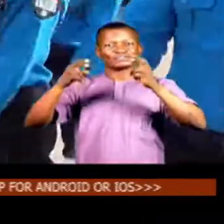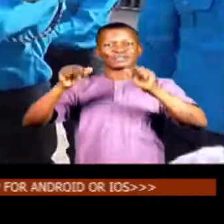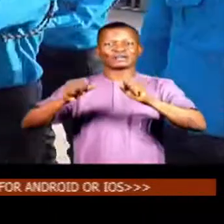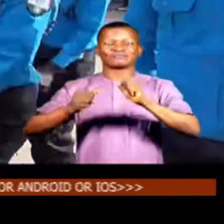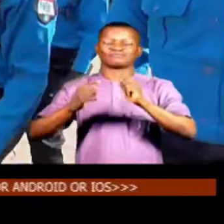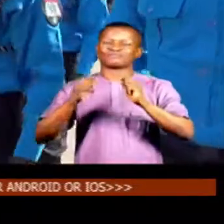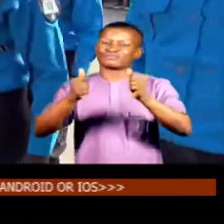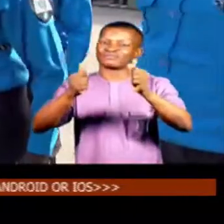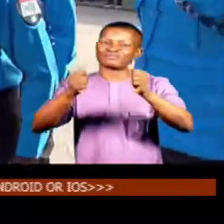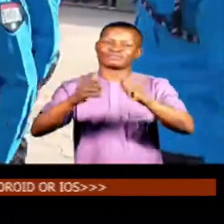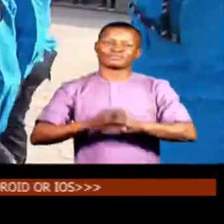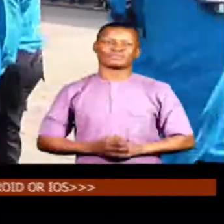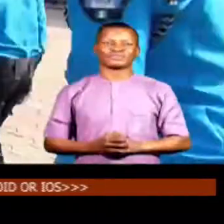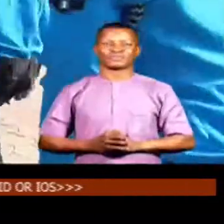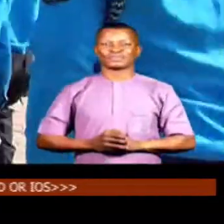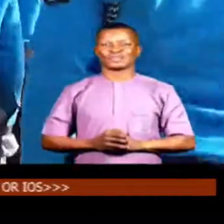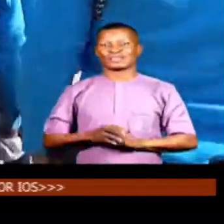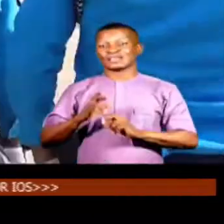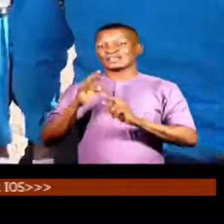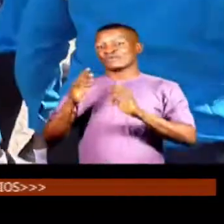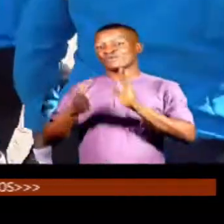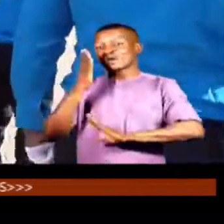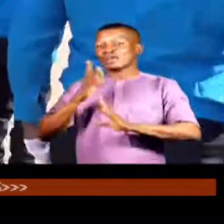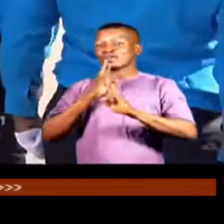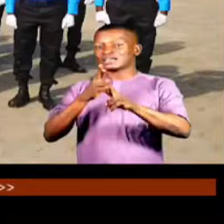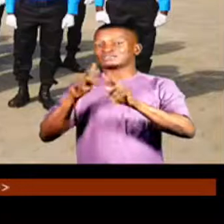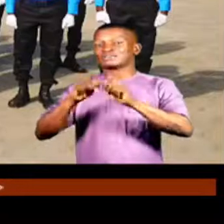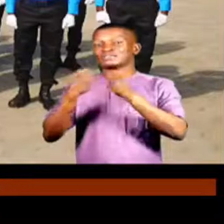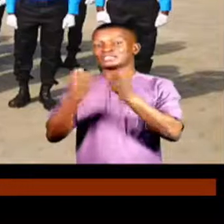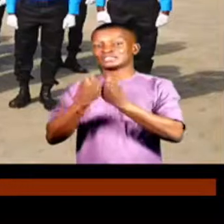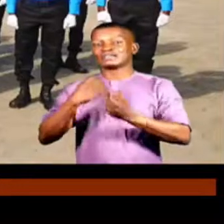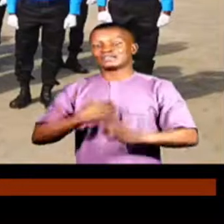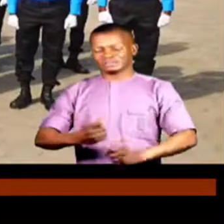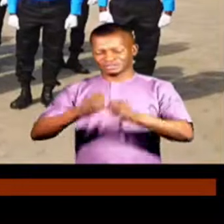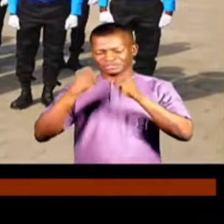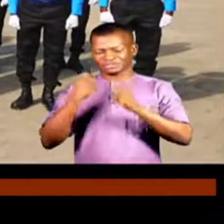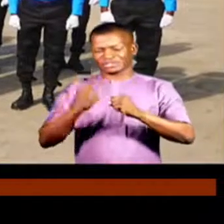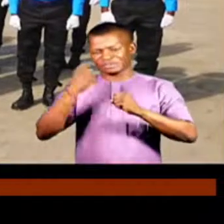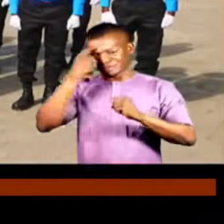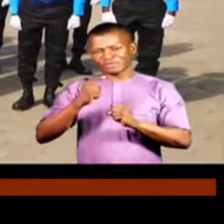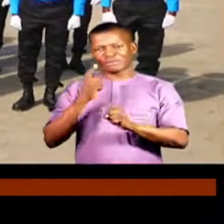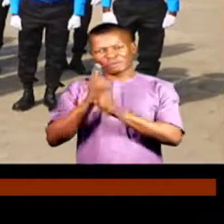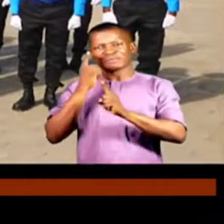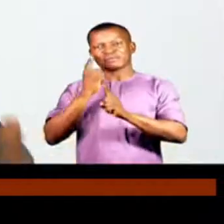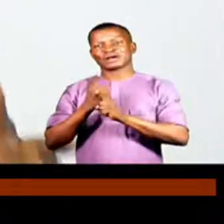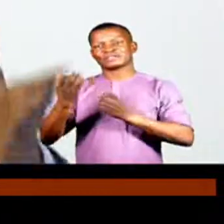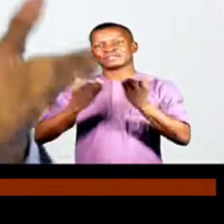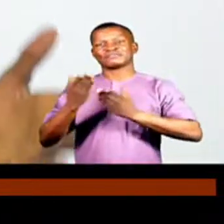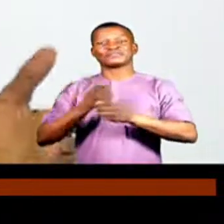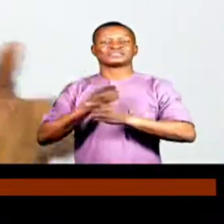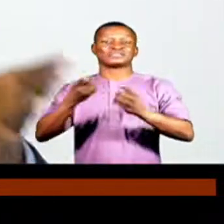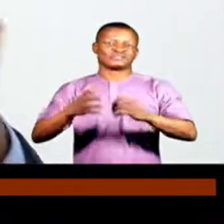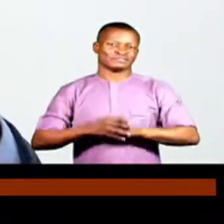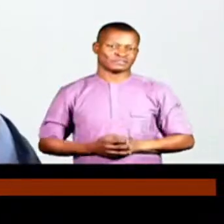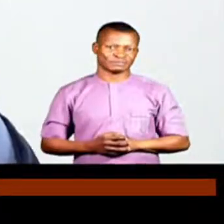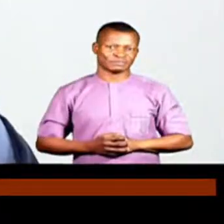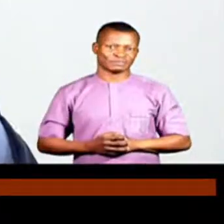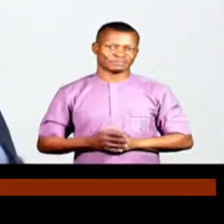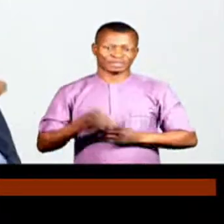faster. The agency's rapid response squad has been strengthened for effective service delivery. The